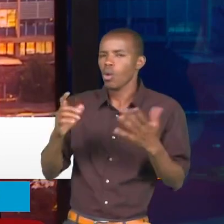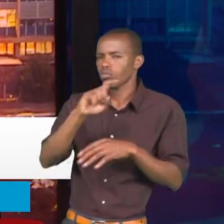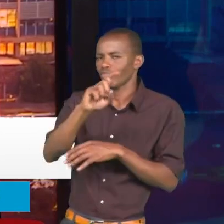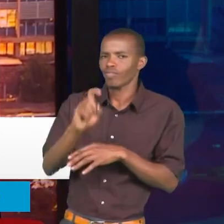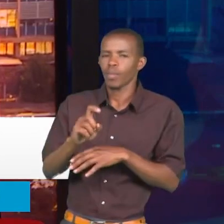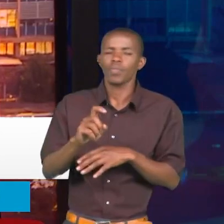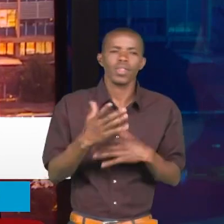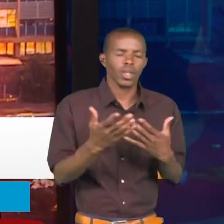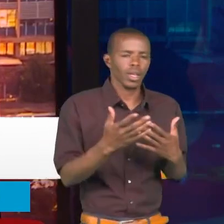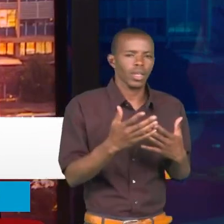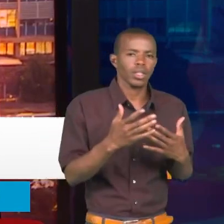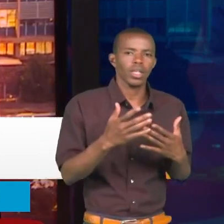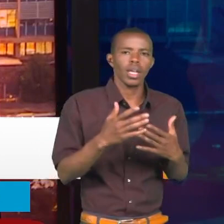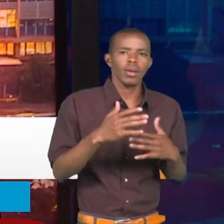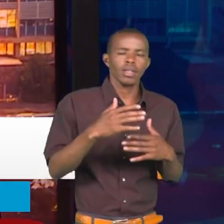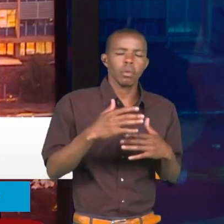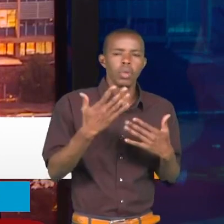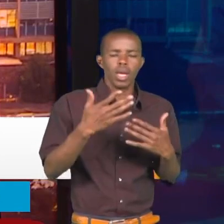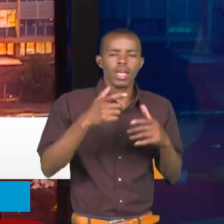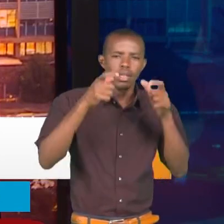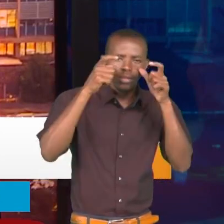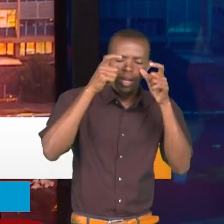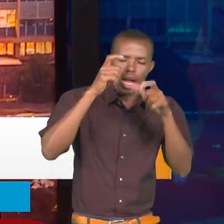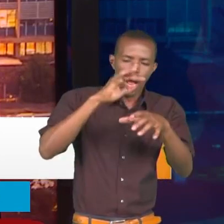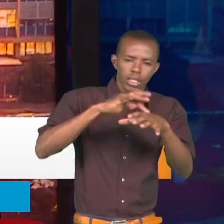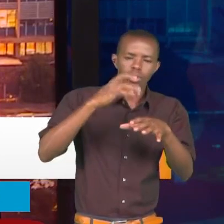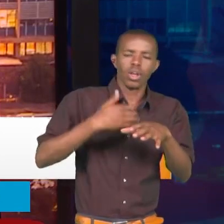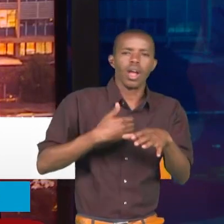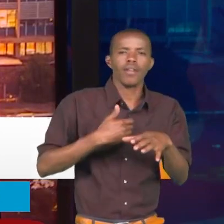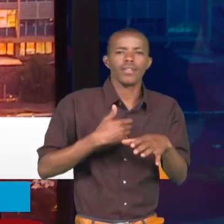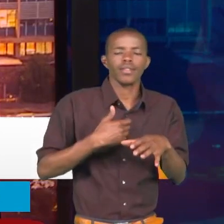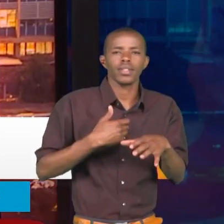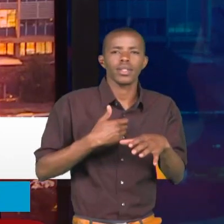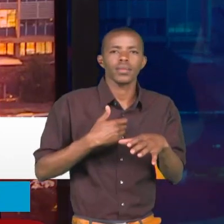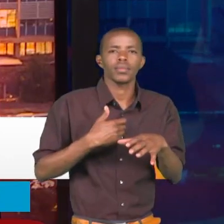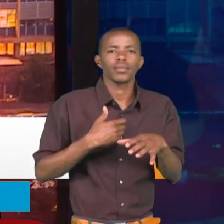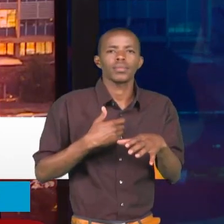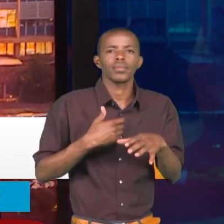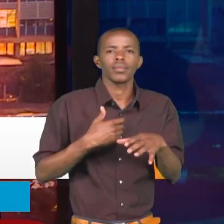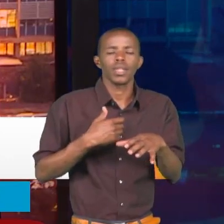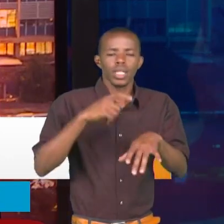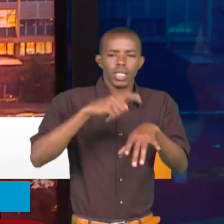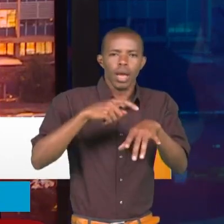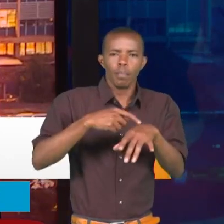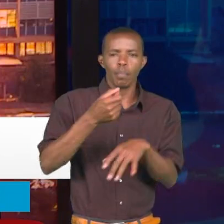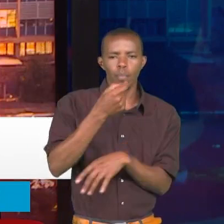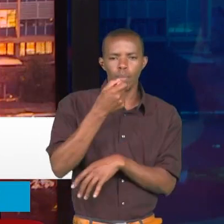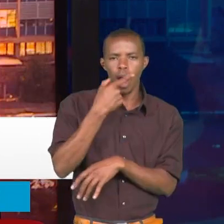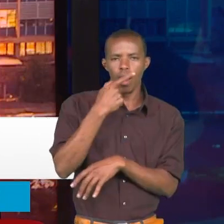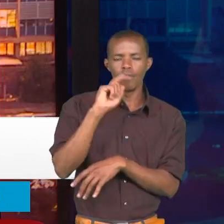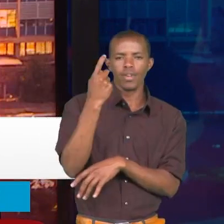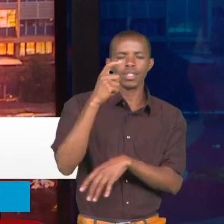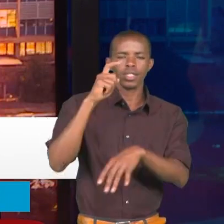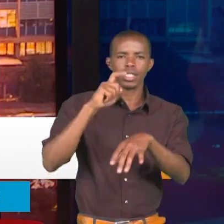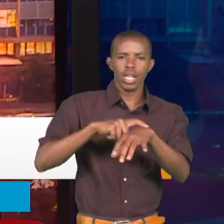as you are at an ongoing risk for HIV infection. Okay. Yeah, for when you take it for the first time, you should take